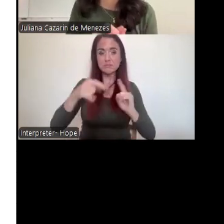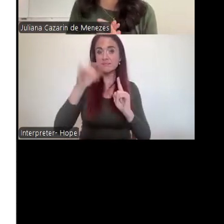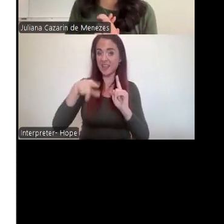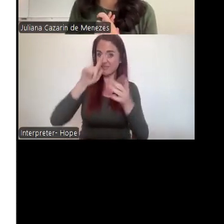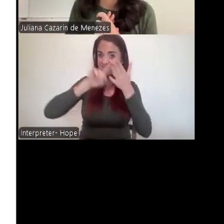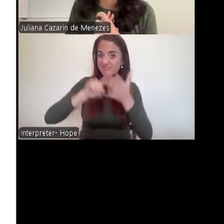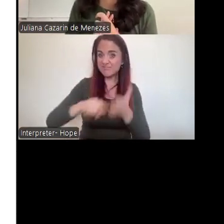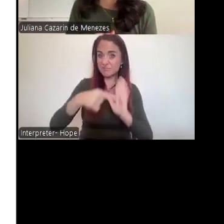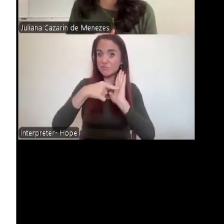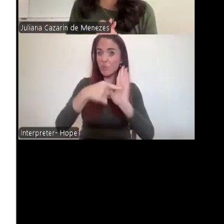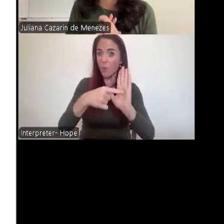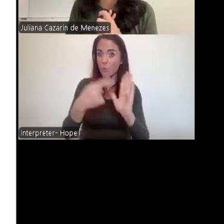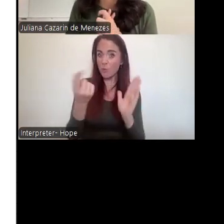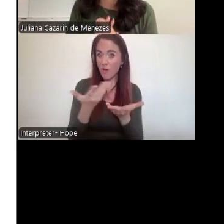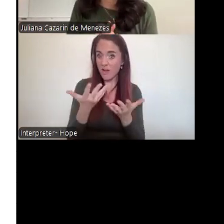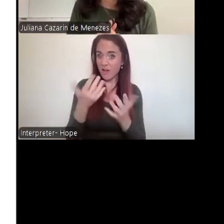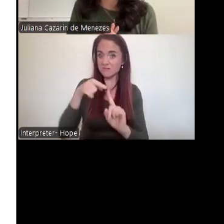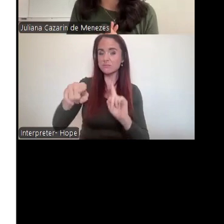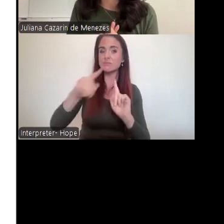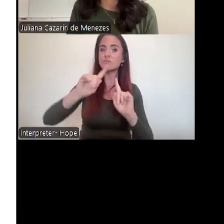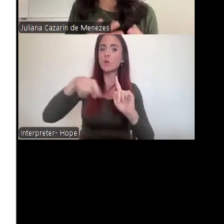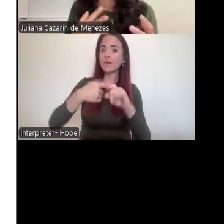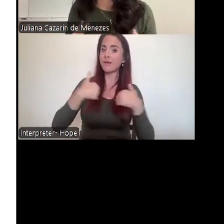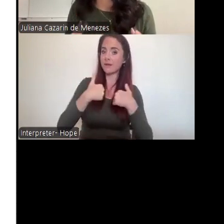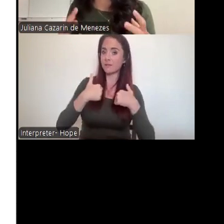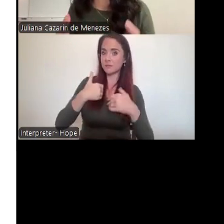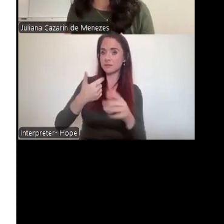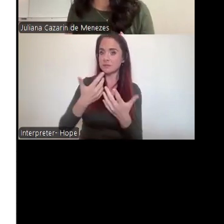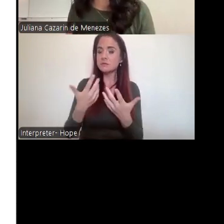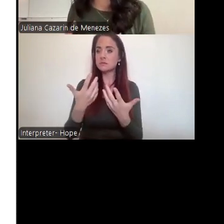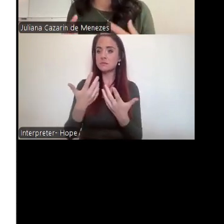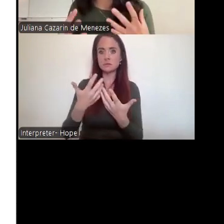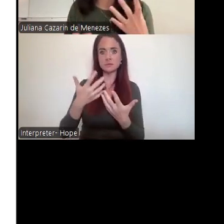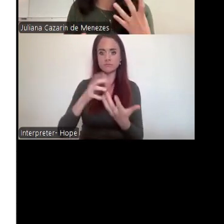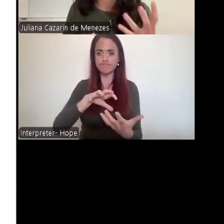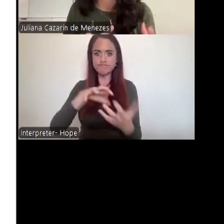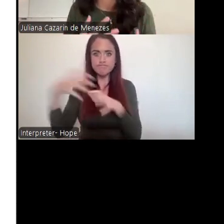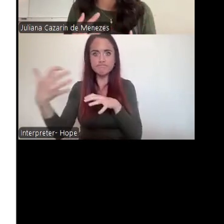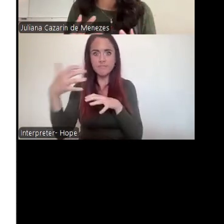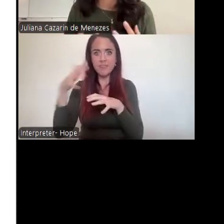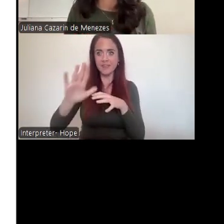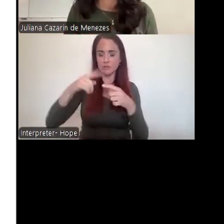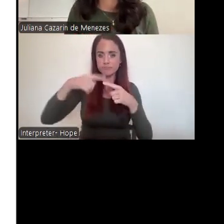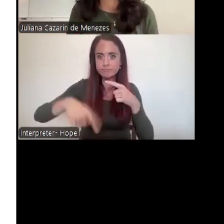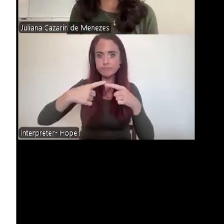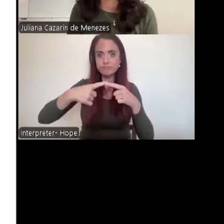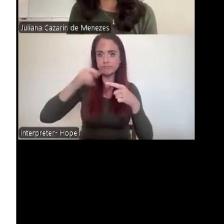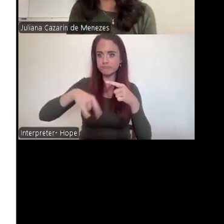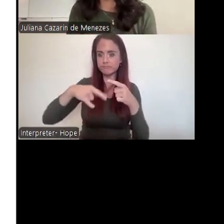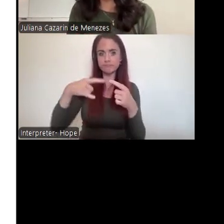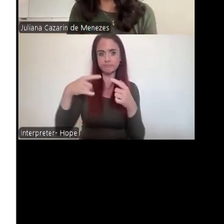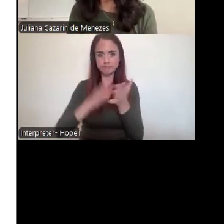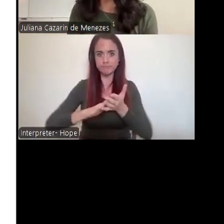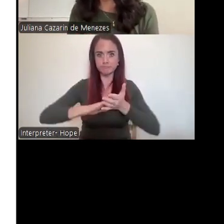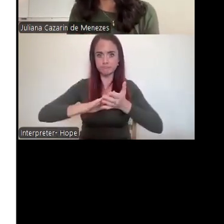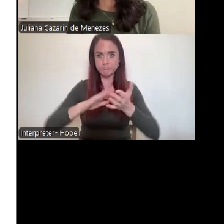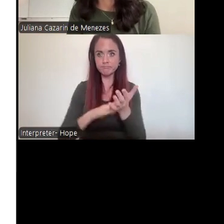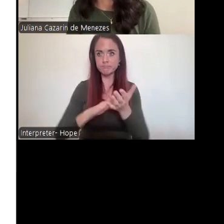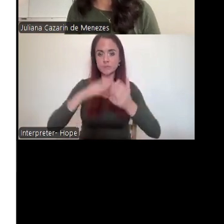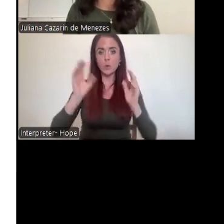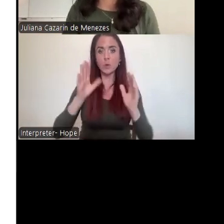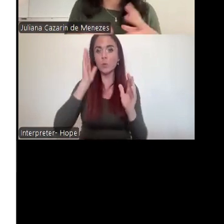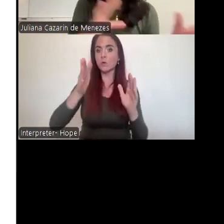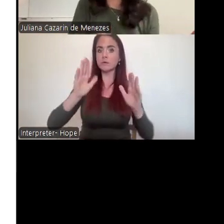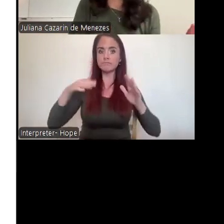that when the animals are under circadian disruption, this would accelerate the development of tumors